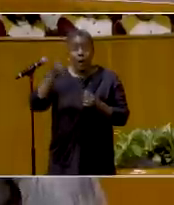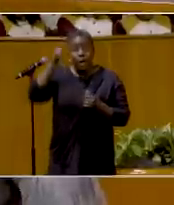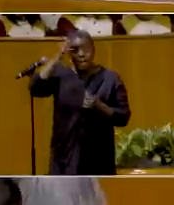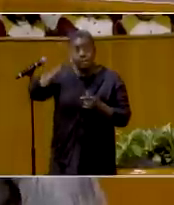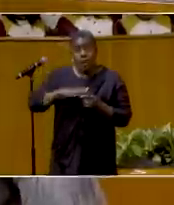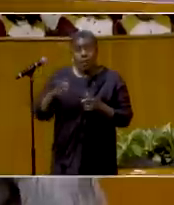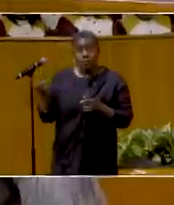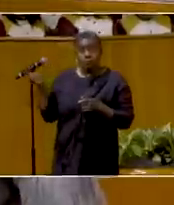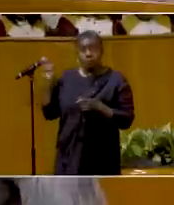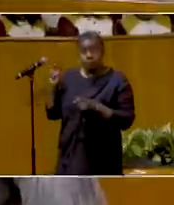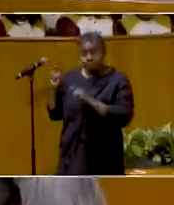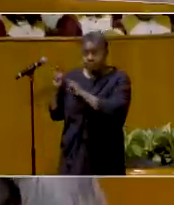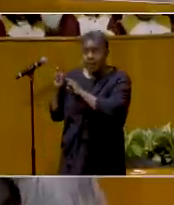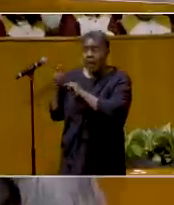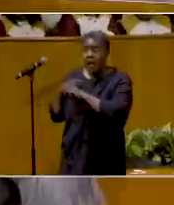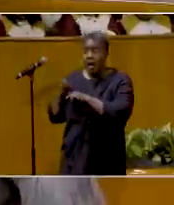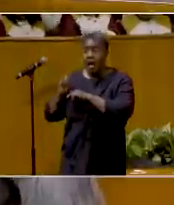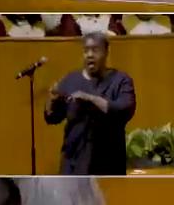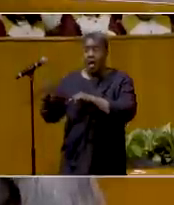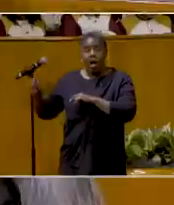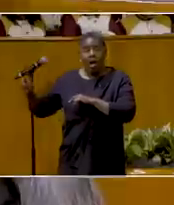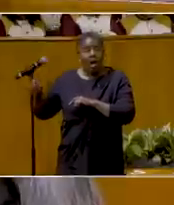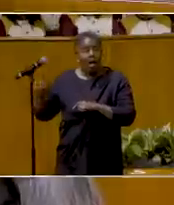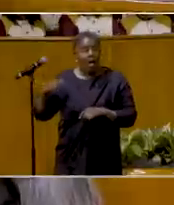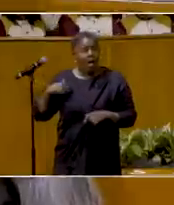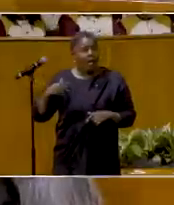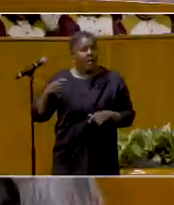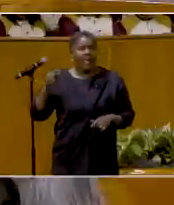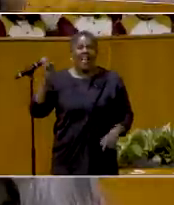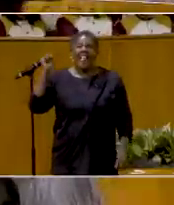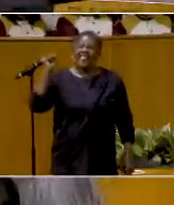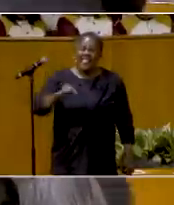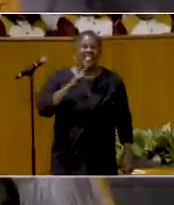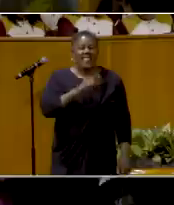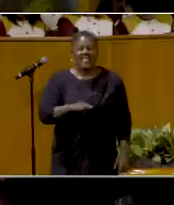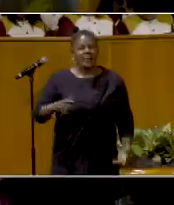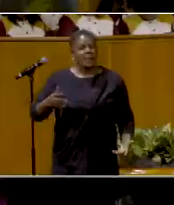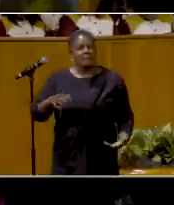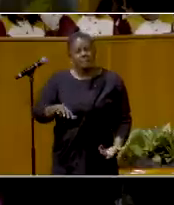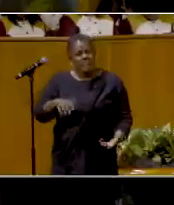up. He's walking out the theater and I hear him holler, "Yo, this is some..."